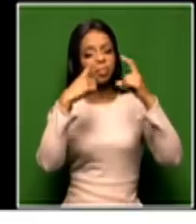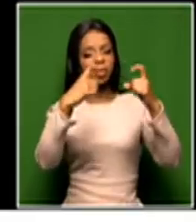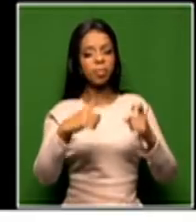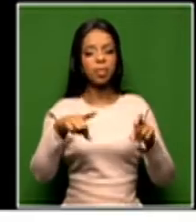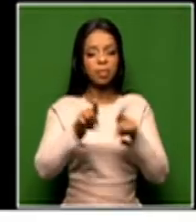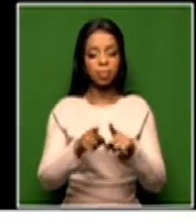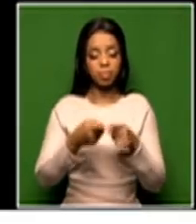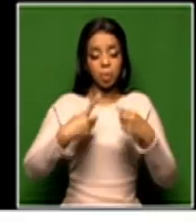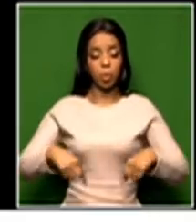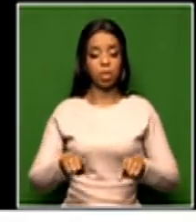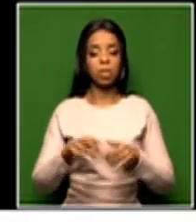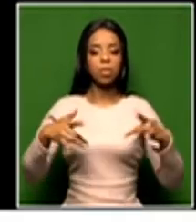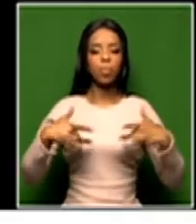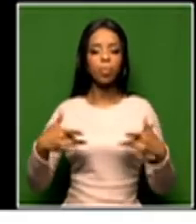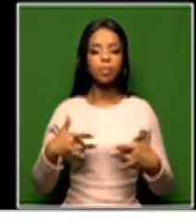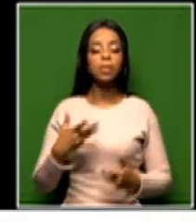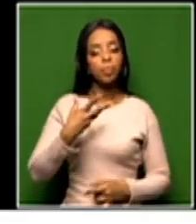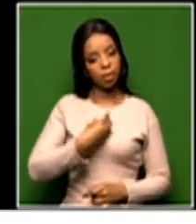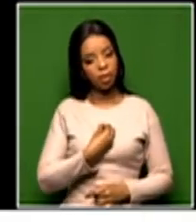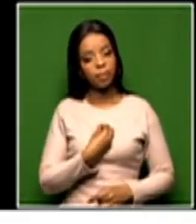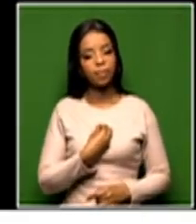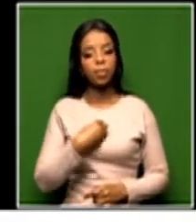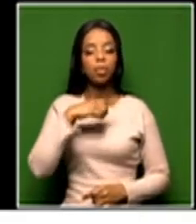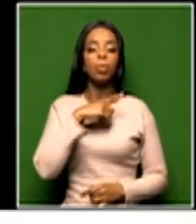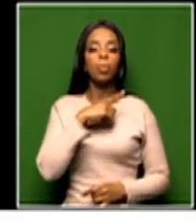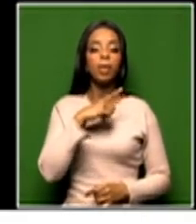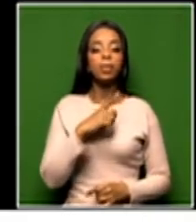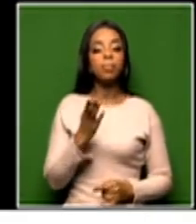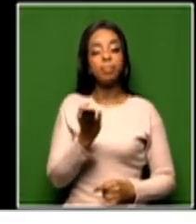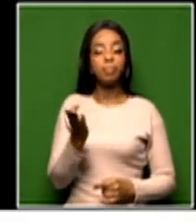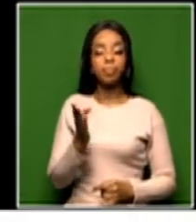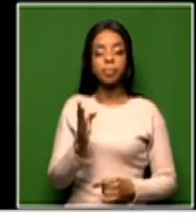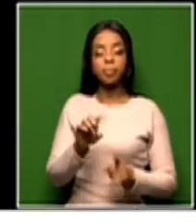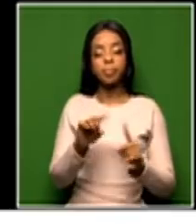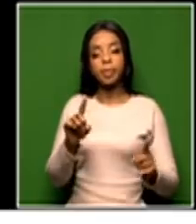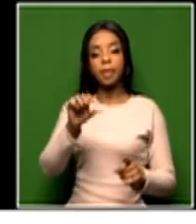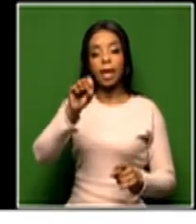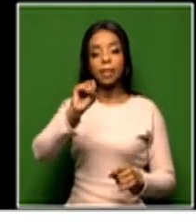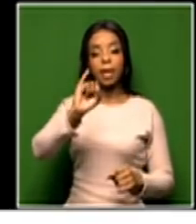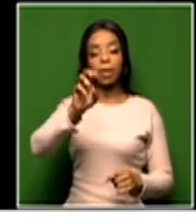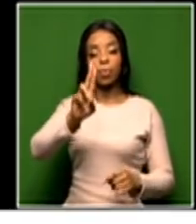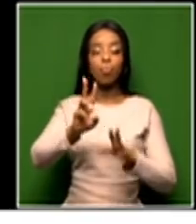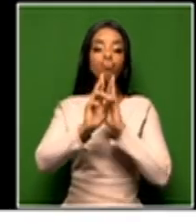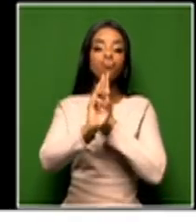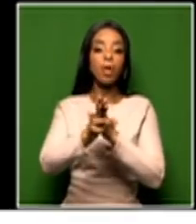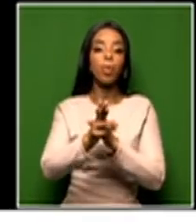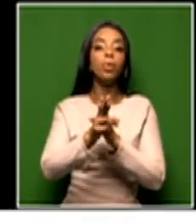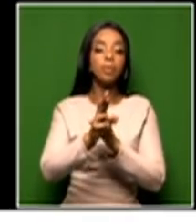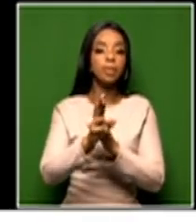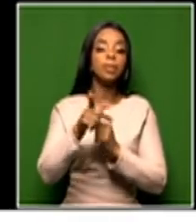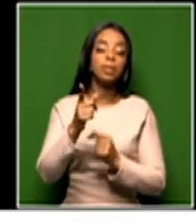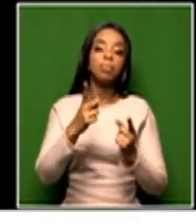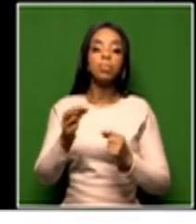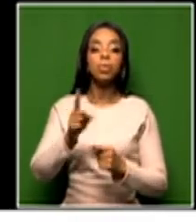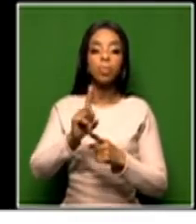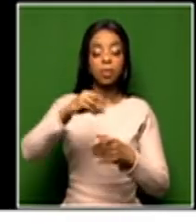concerns that we had as a committee. But the SIU report implicates 14